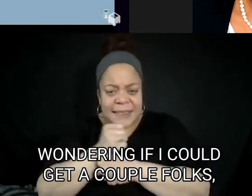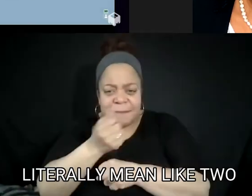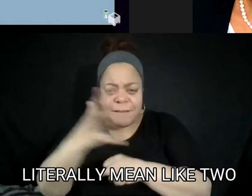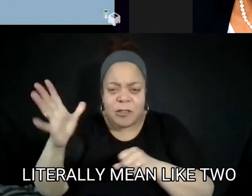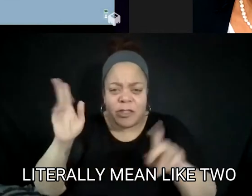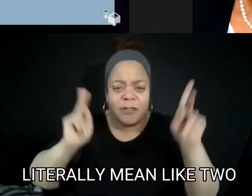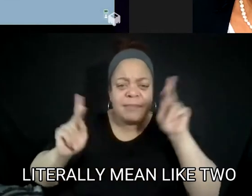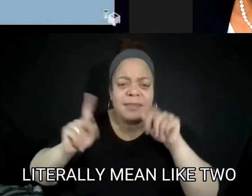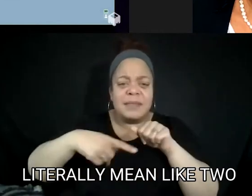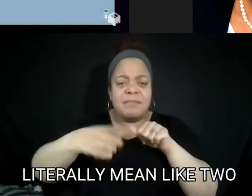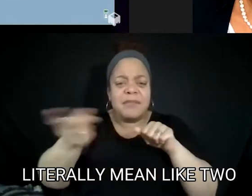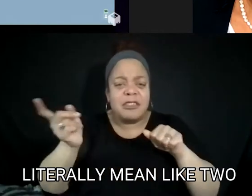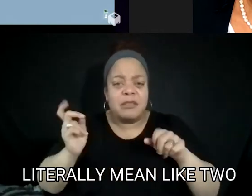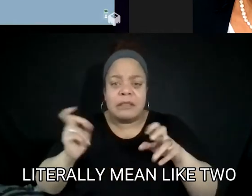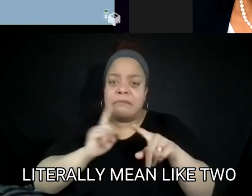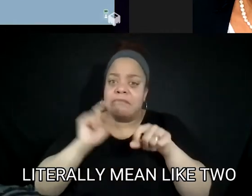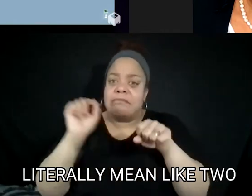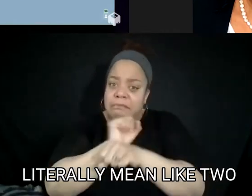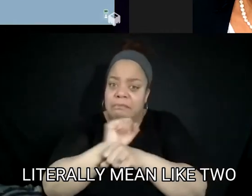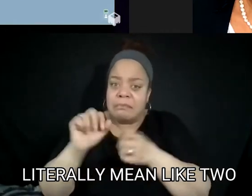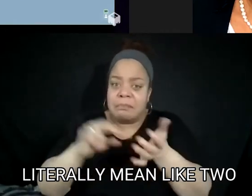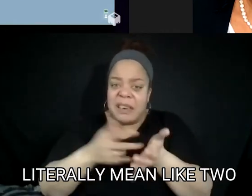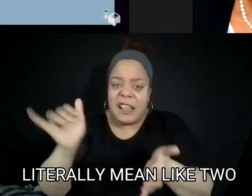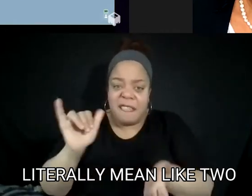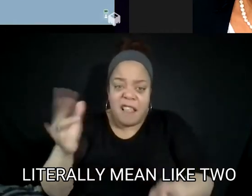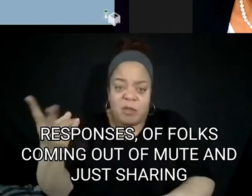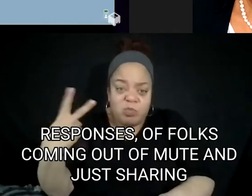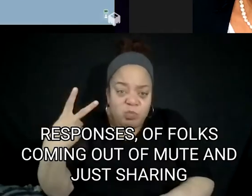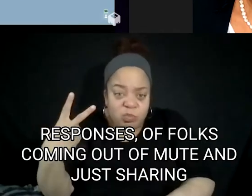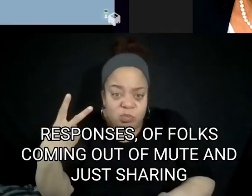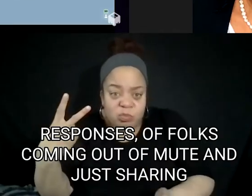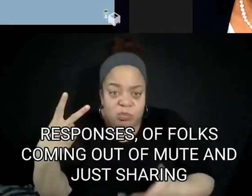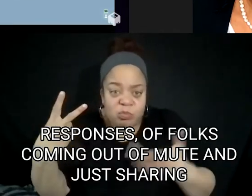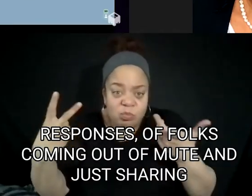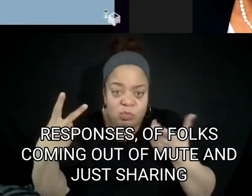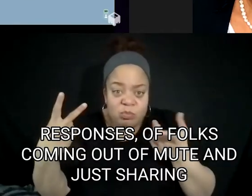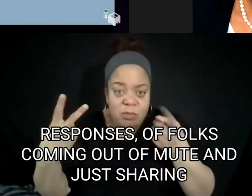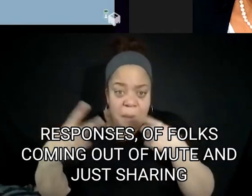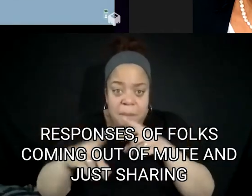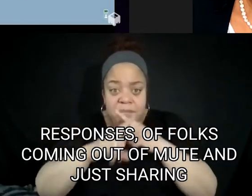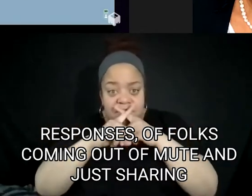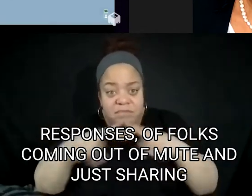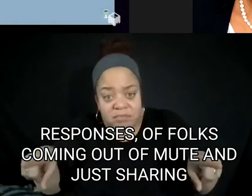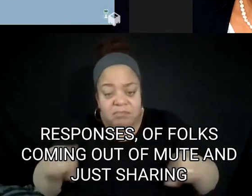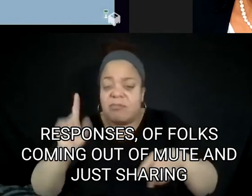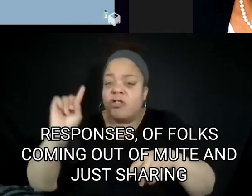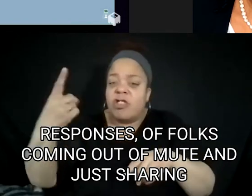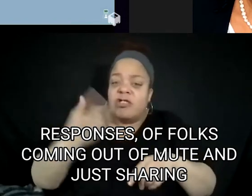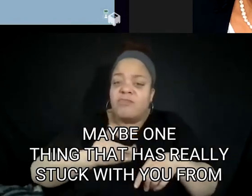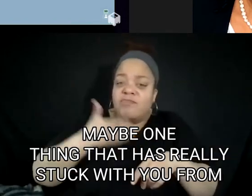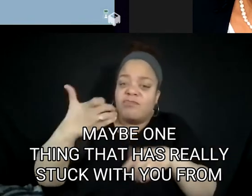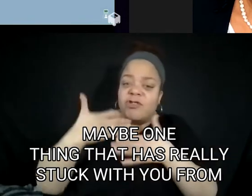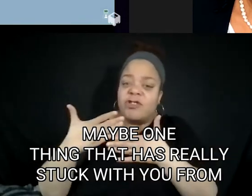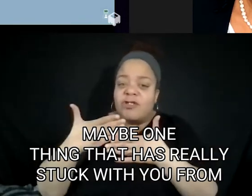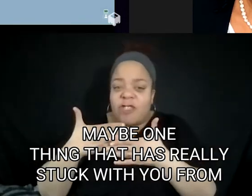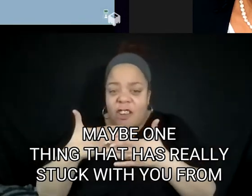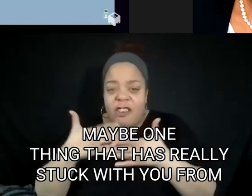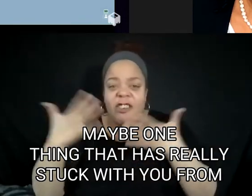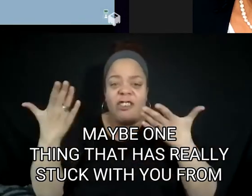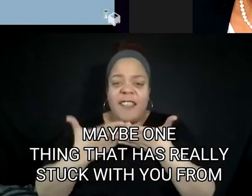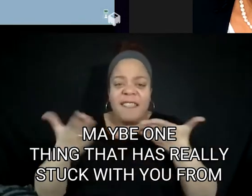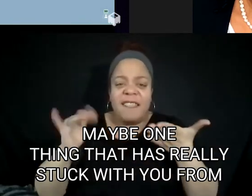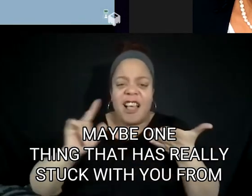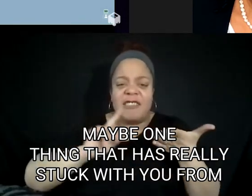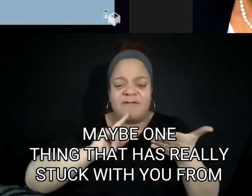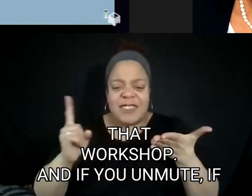sharing maybe one thing that has really stuck with you from that workshop. And if you unmute, if you can share your name and your